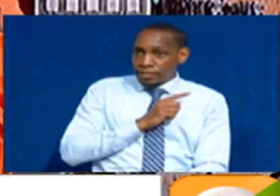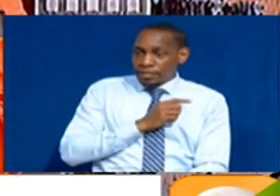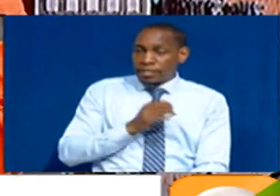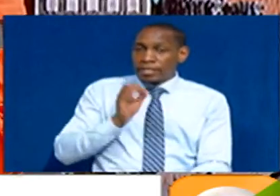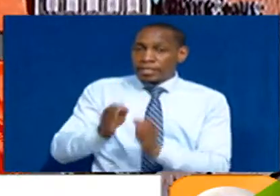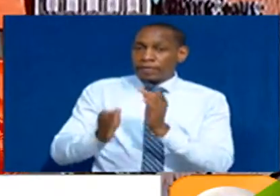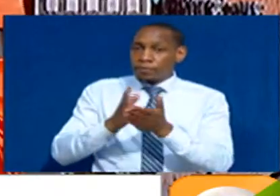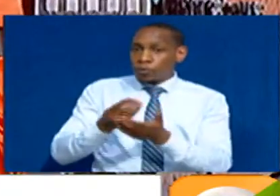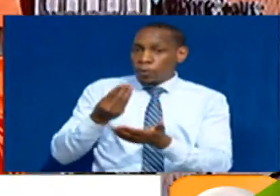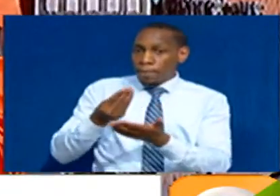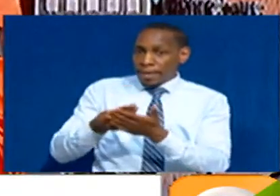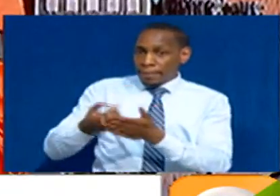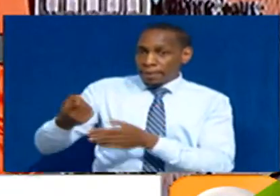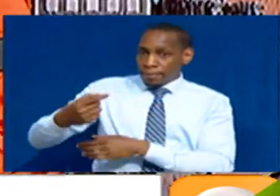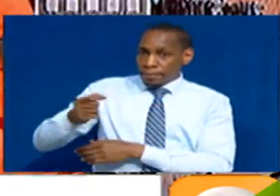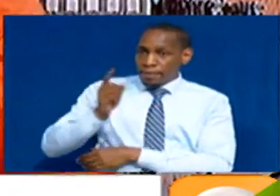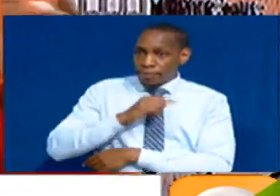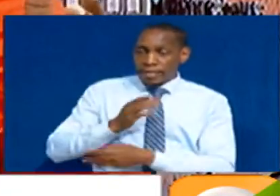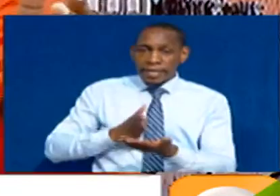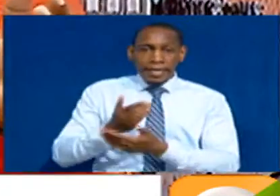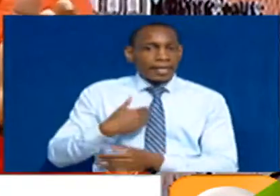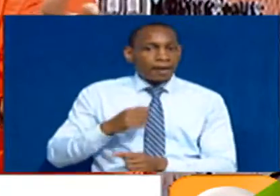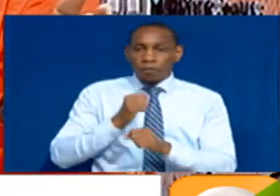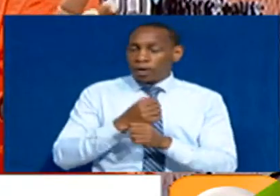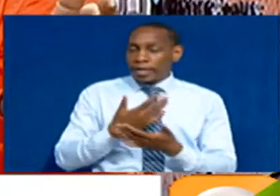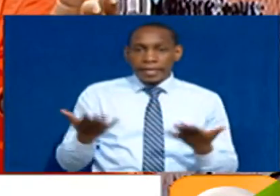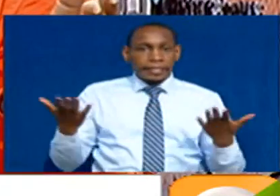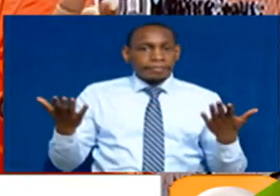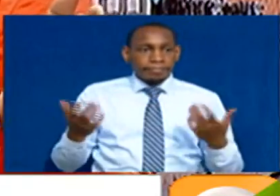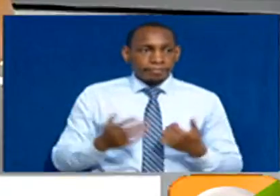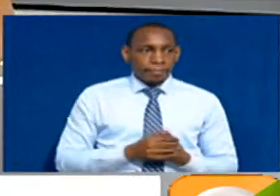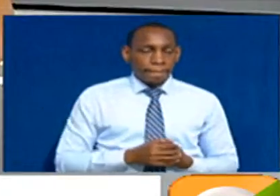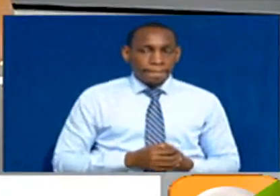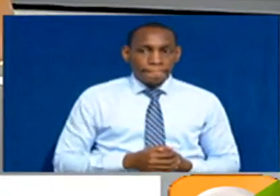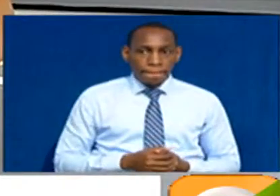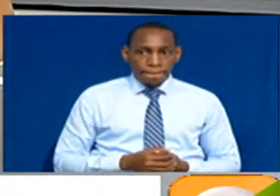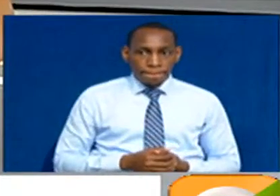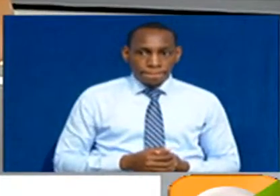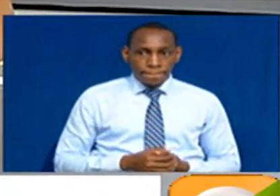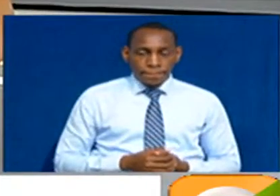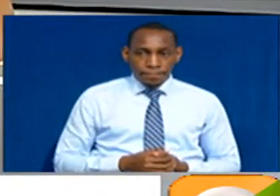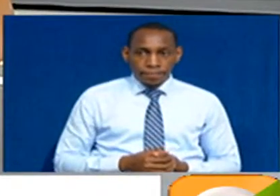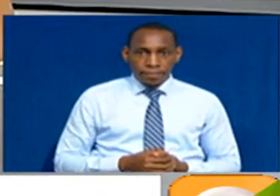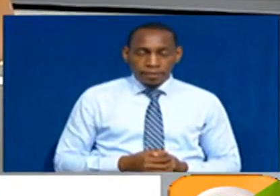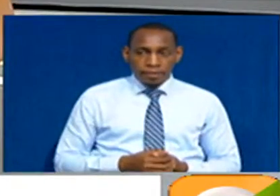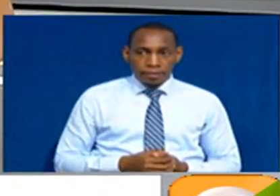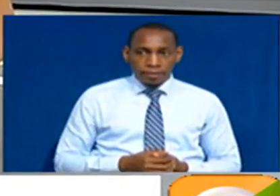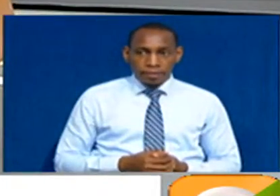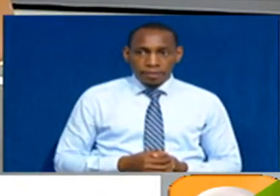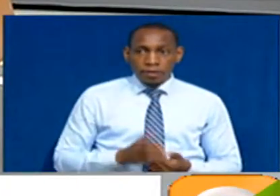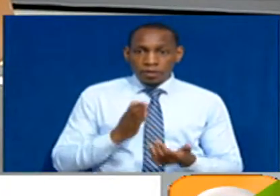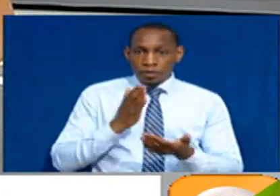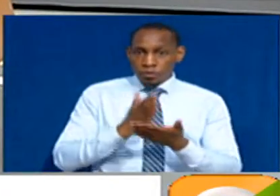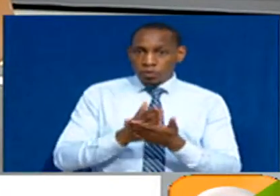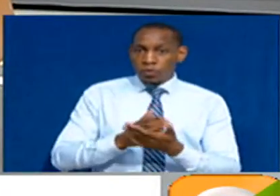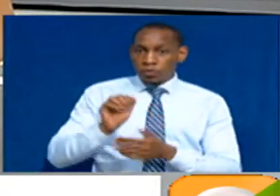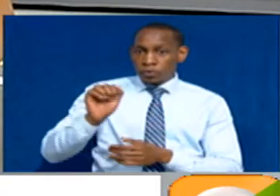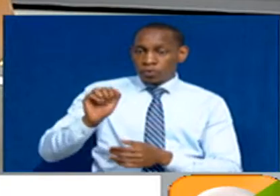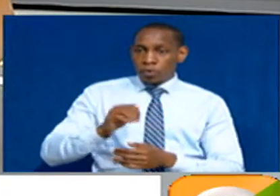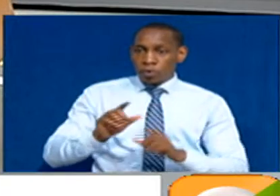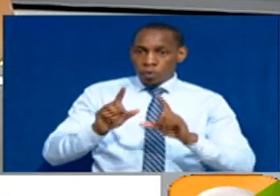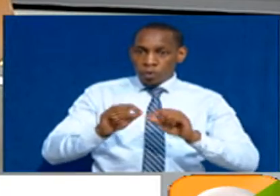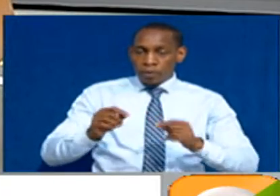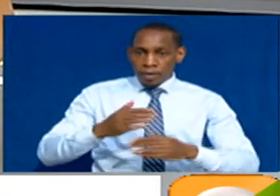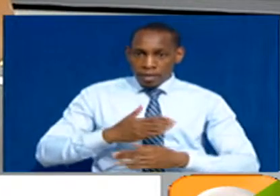you. If it is money that you've earned, yes, you have a right to do whatever you want to do with it. Francis? Yeah, though the Honorable Senator here is saying